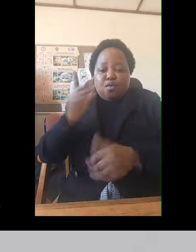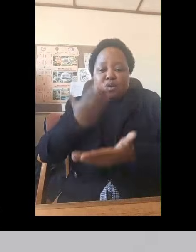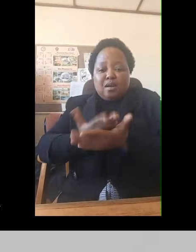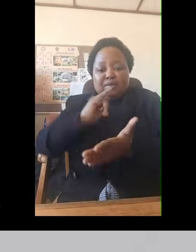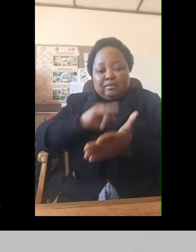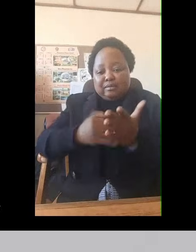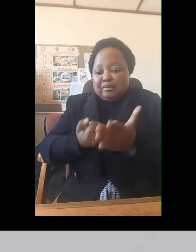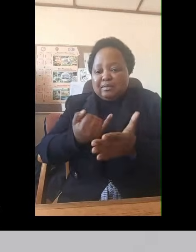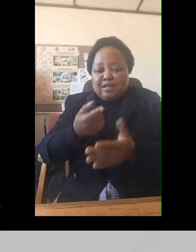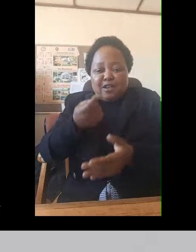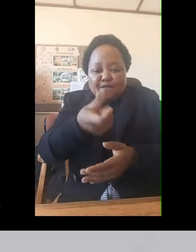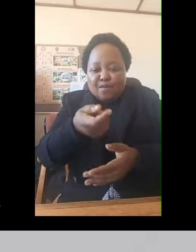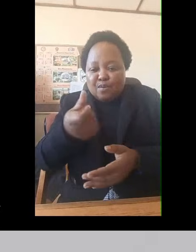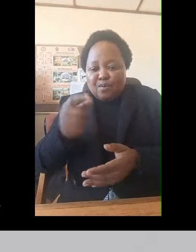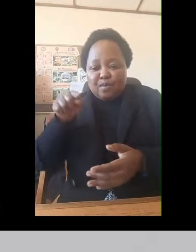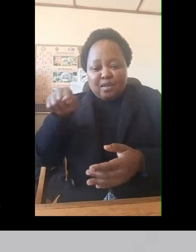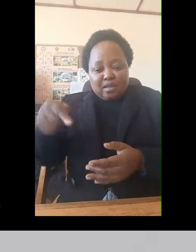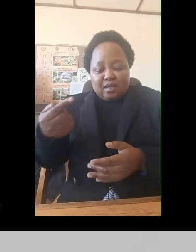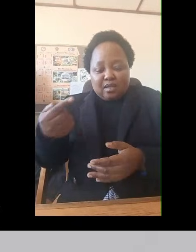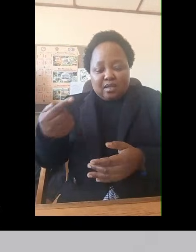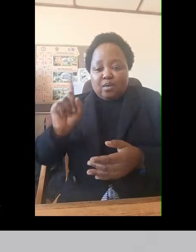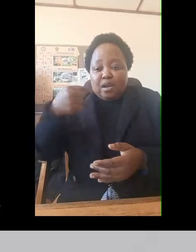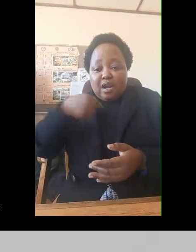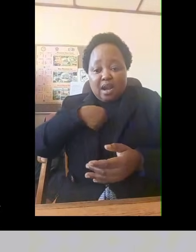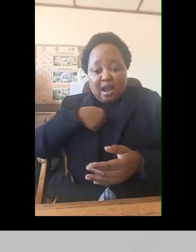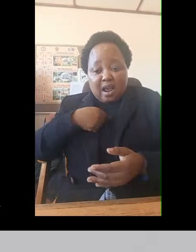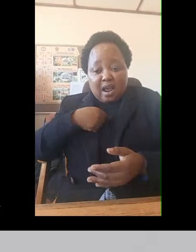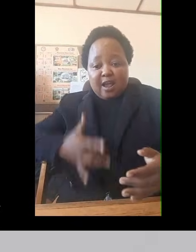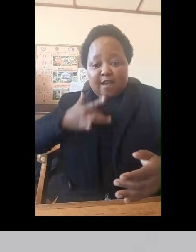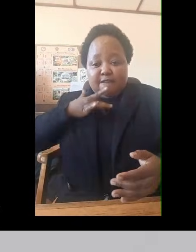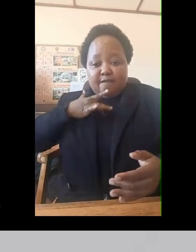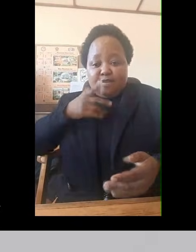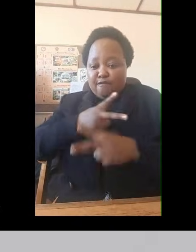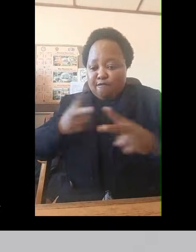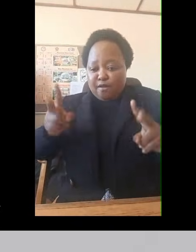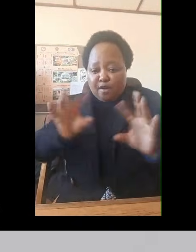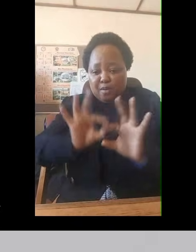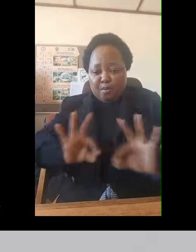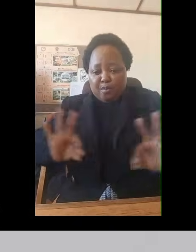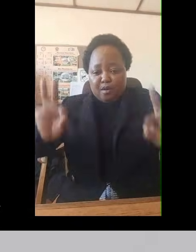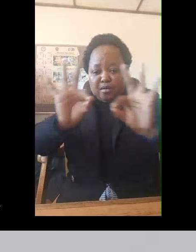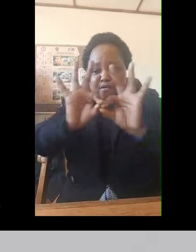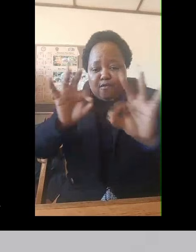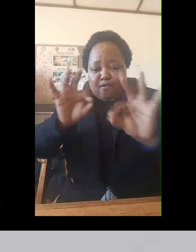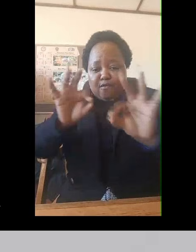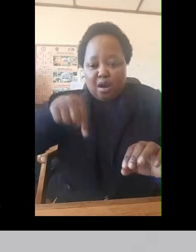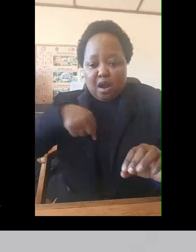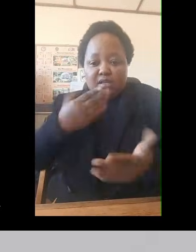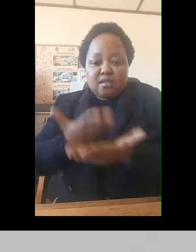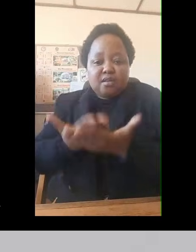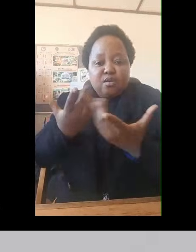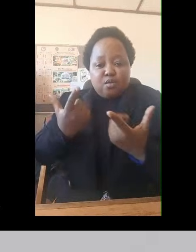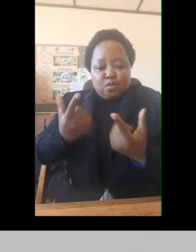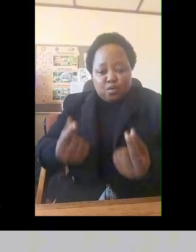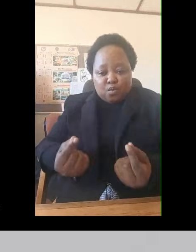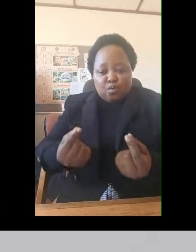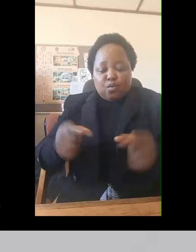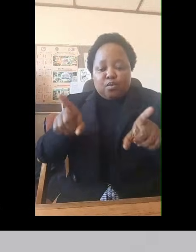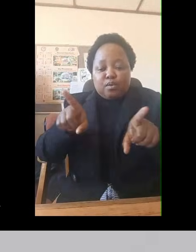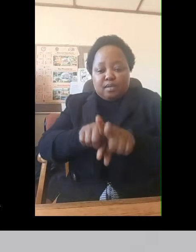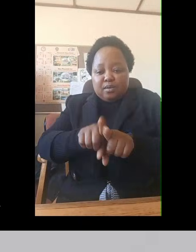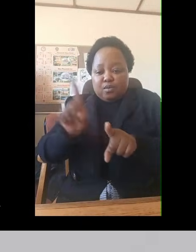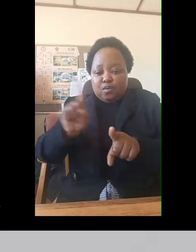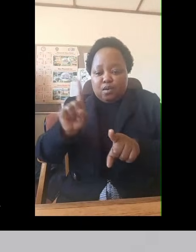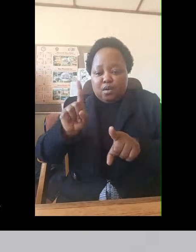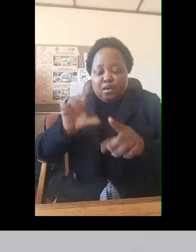the things that I feel they are critical for us to do. Enhance collaboration among